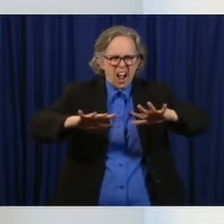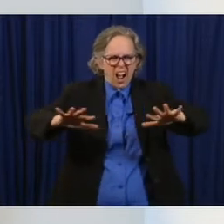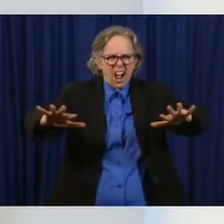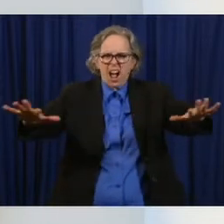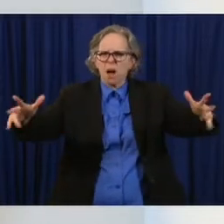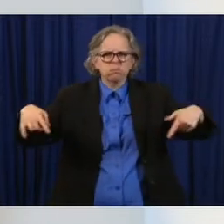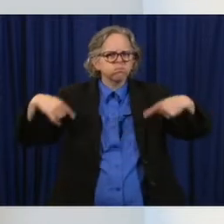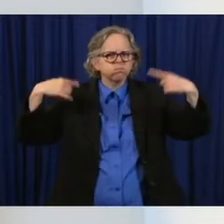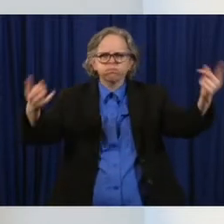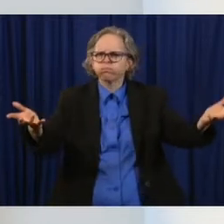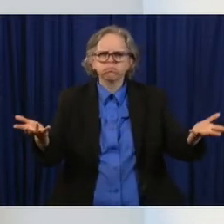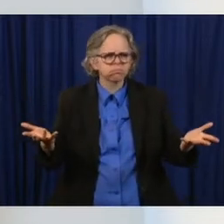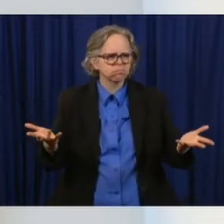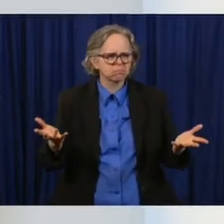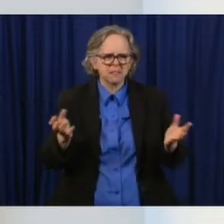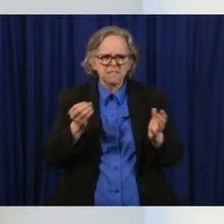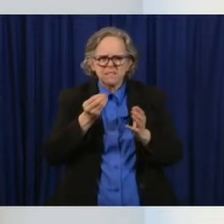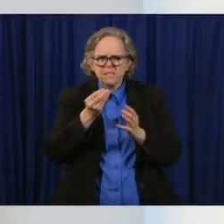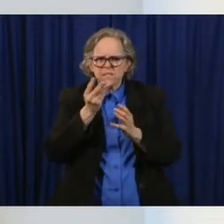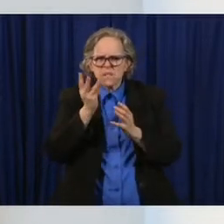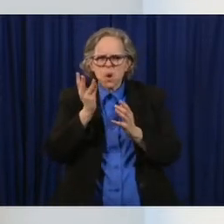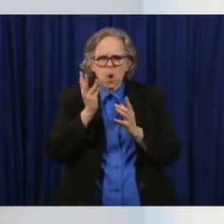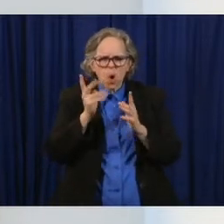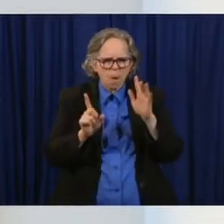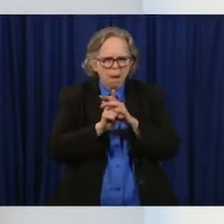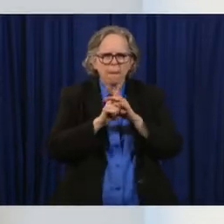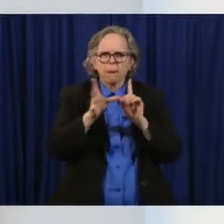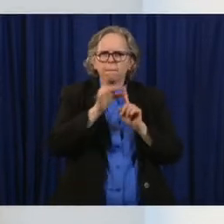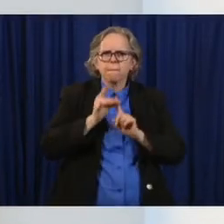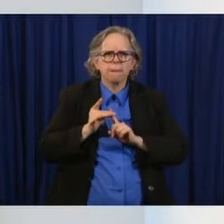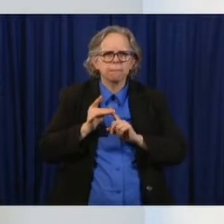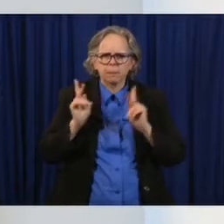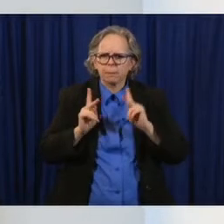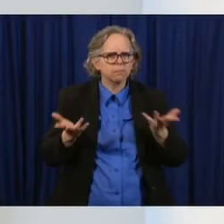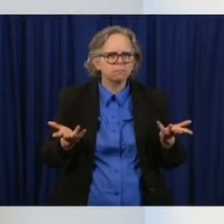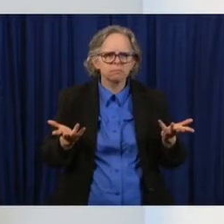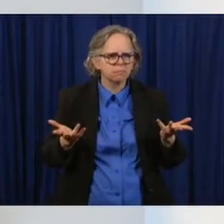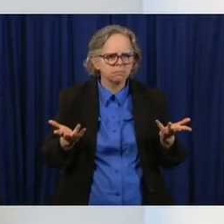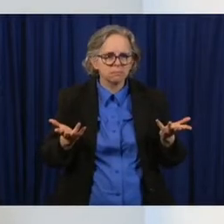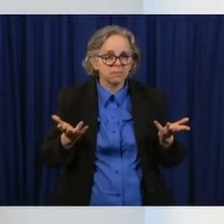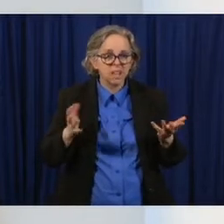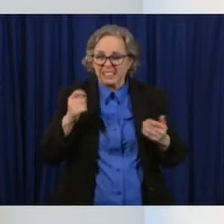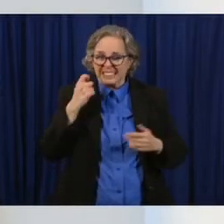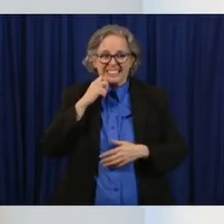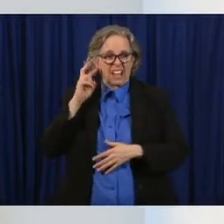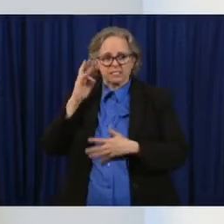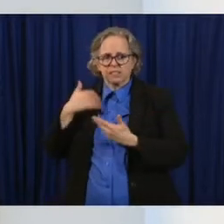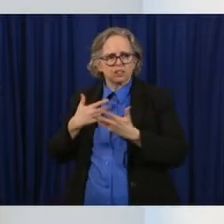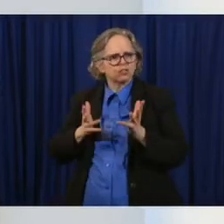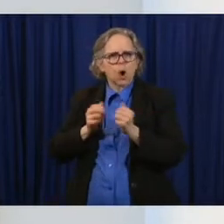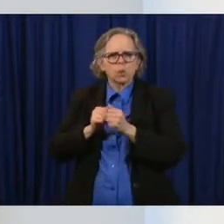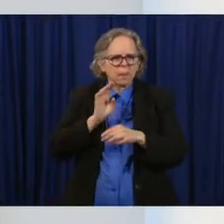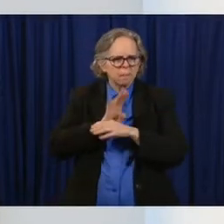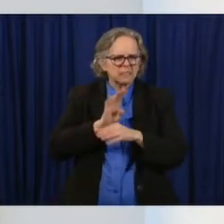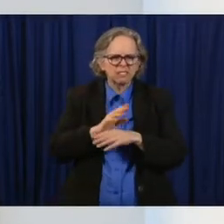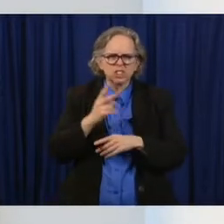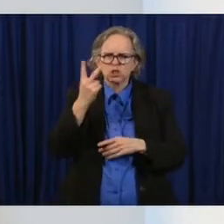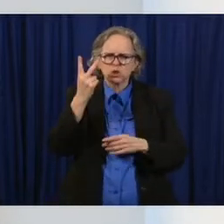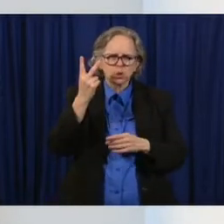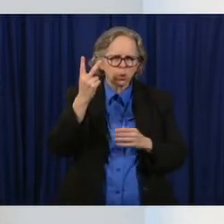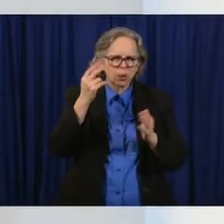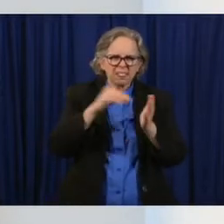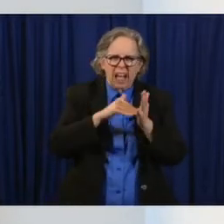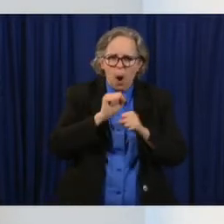very little incident. I talked to a business the other day who's an ag business, 2,300 workers. They only had one person during this whole process that